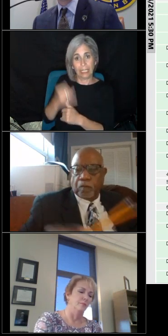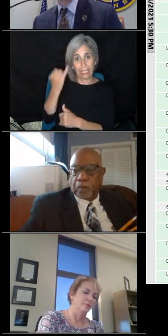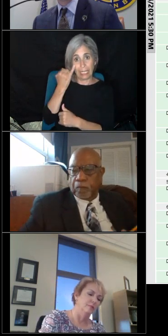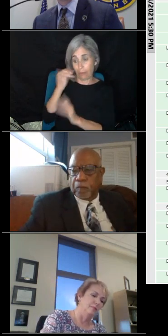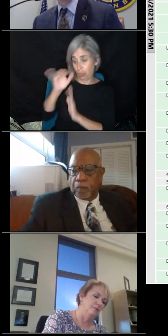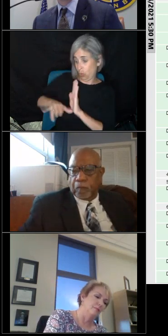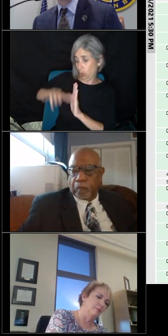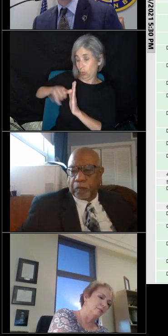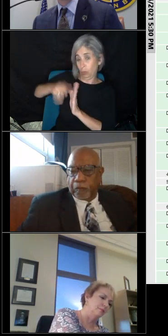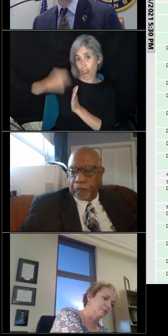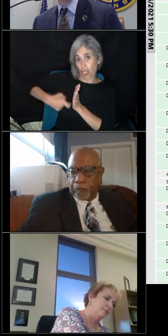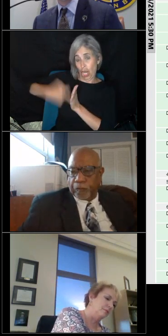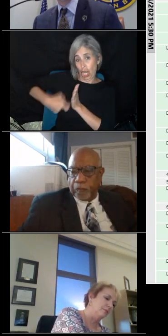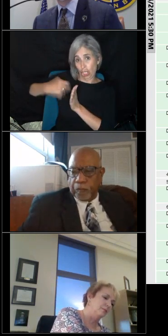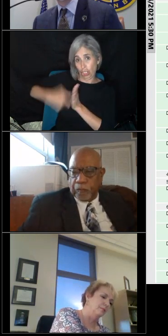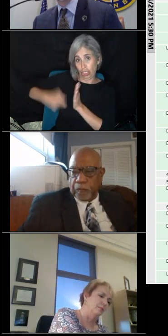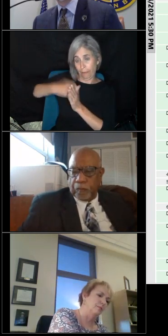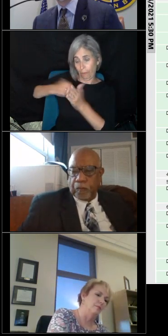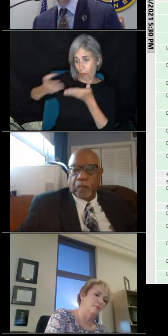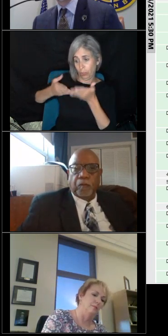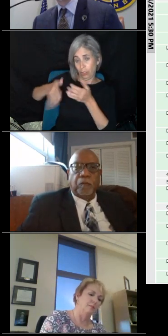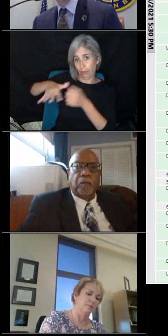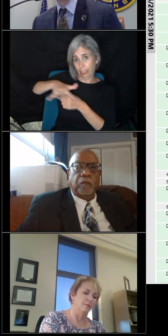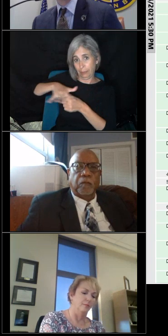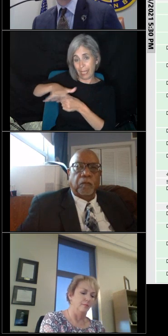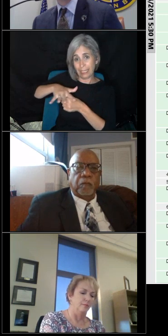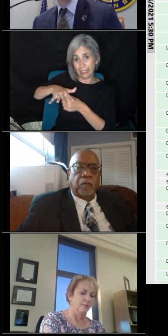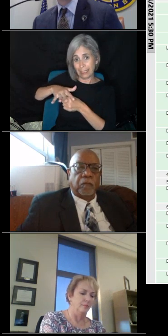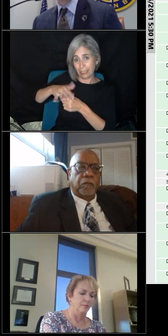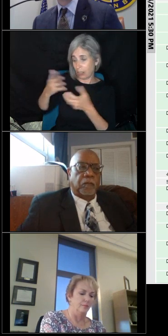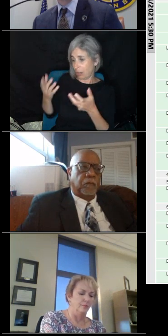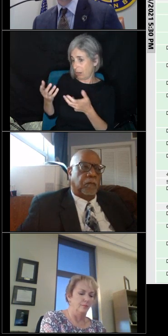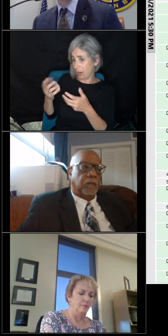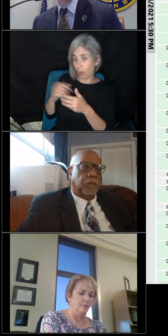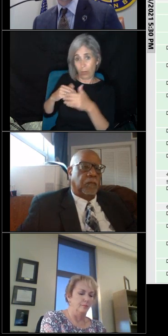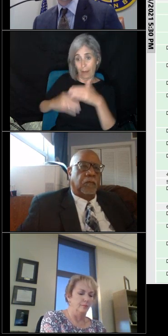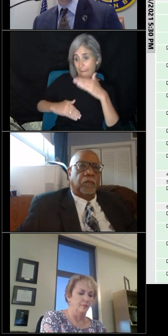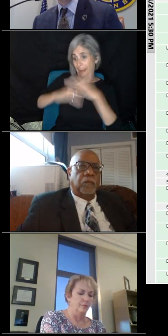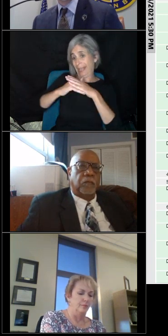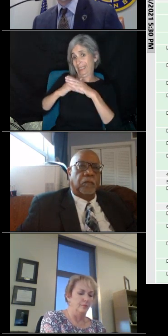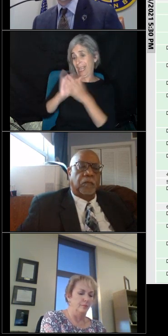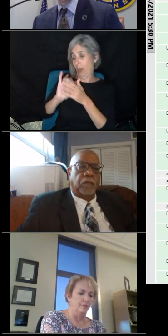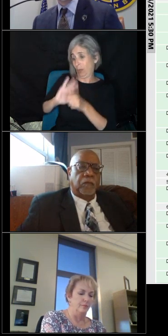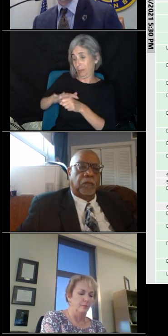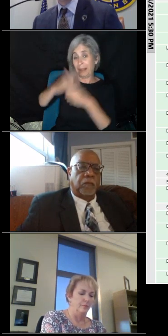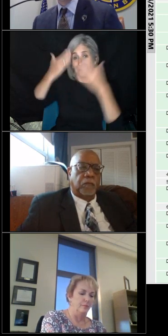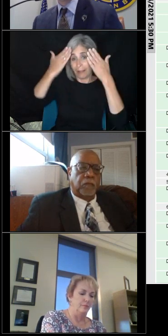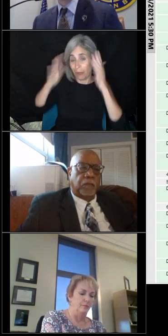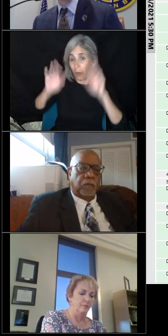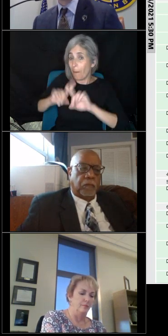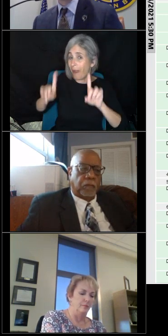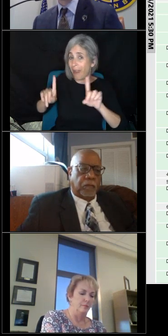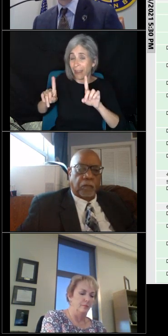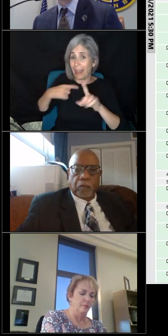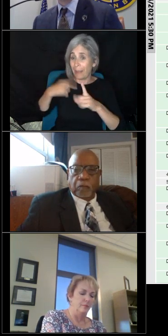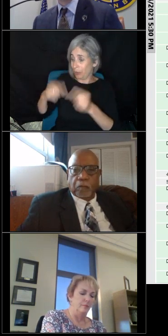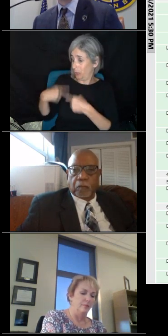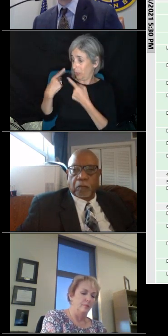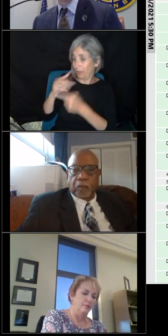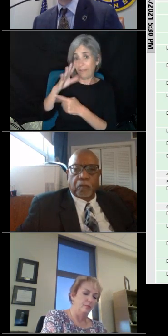is starting to charge for server space, and we're somewhere near our max of server space, but, I've been doing this for